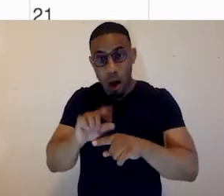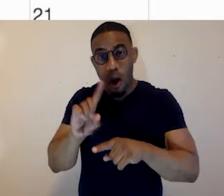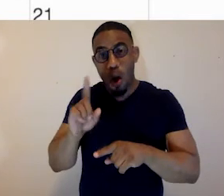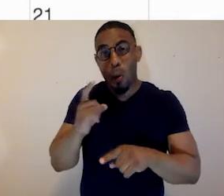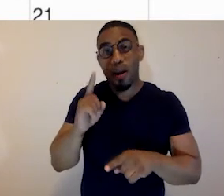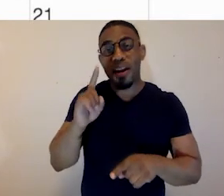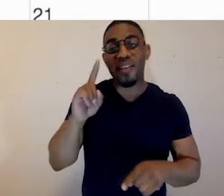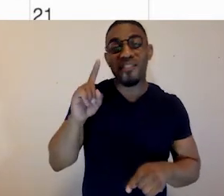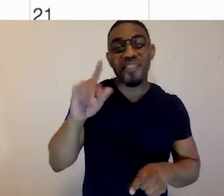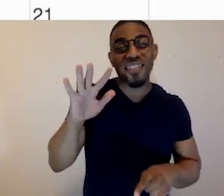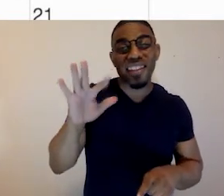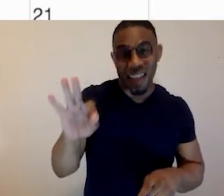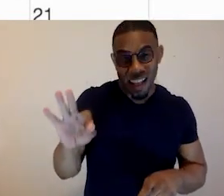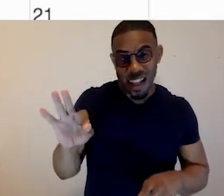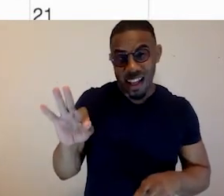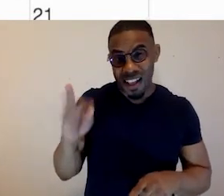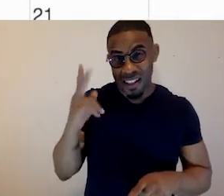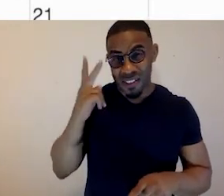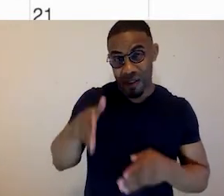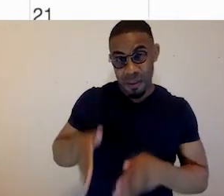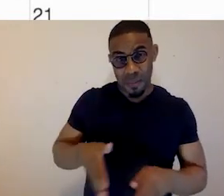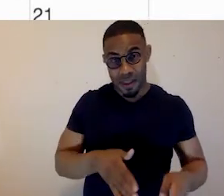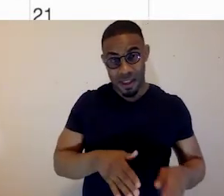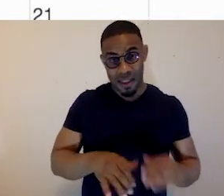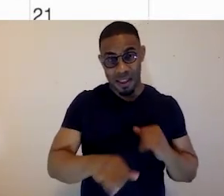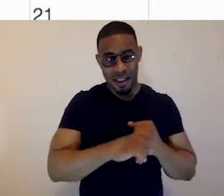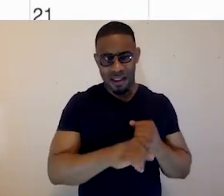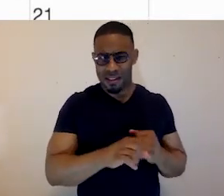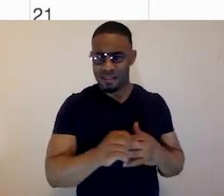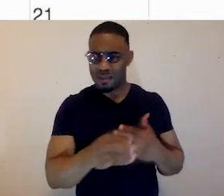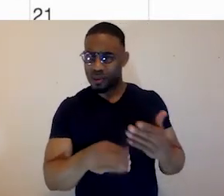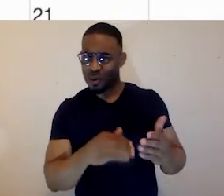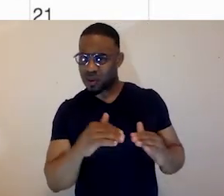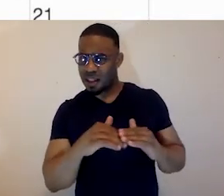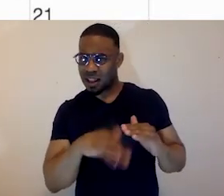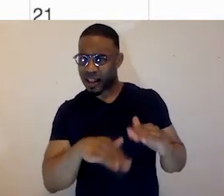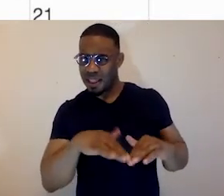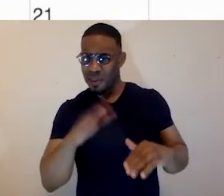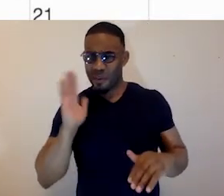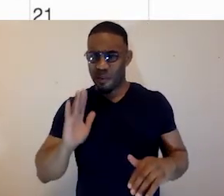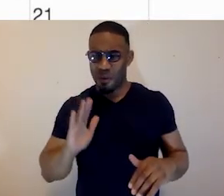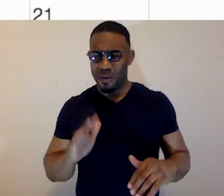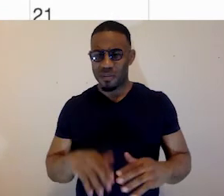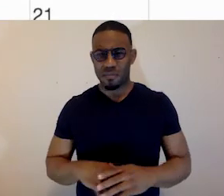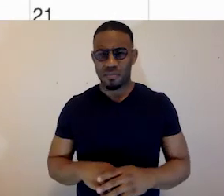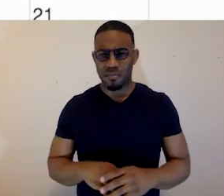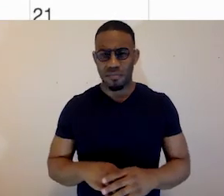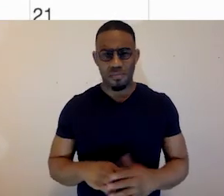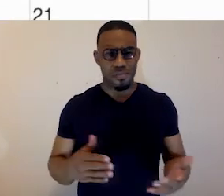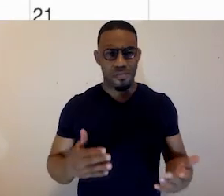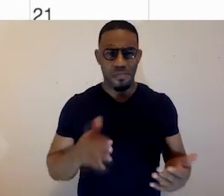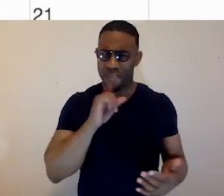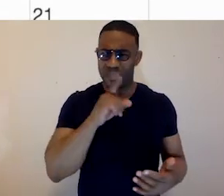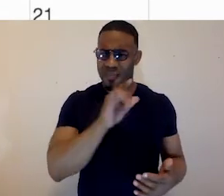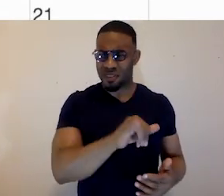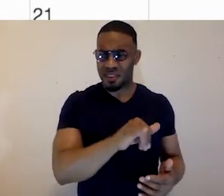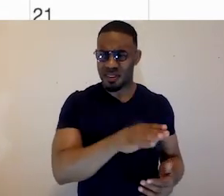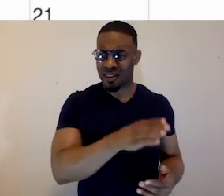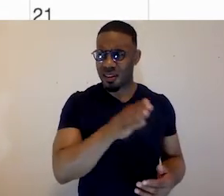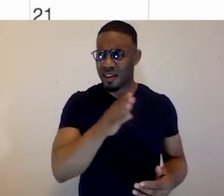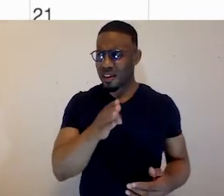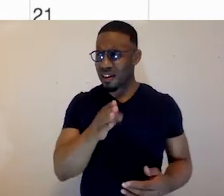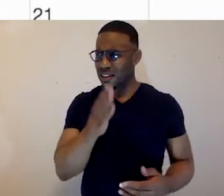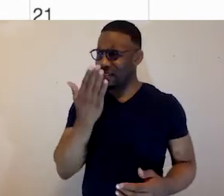only 59 saw the pants ad. So less than before. But not only that,